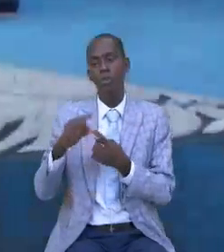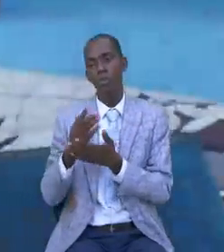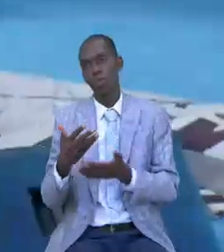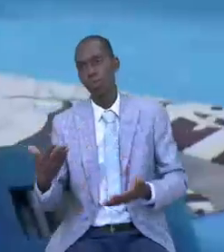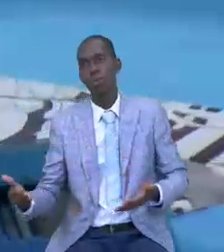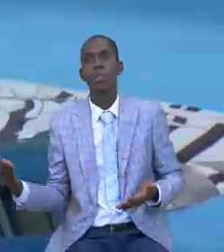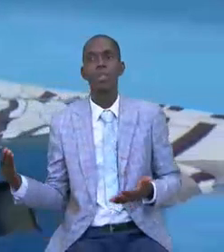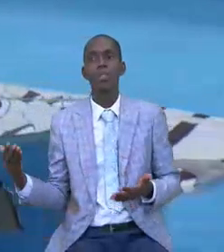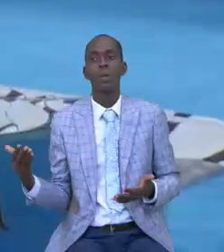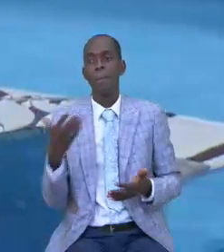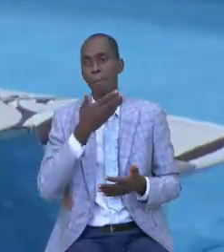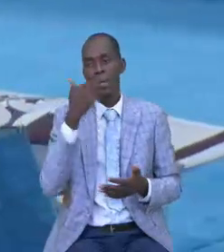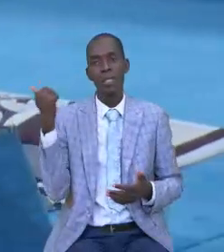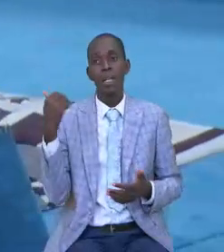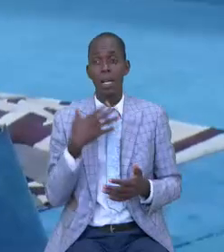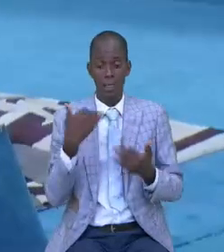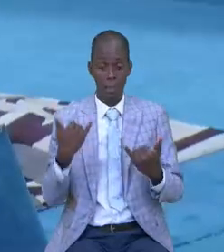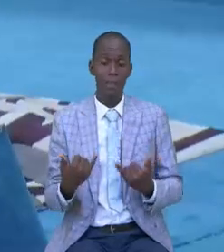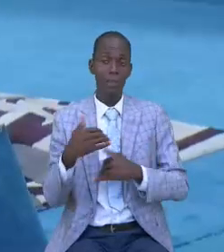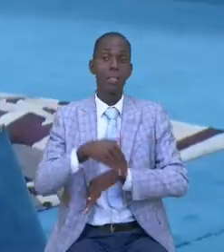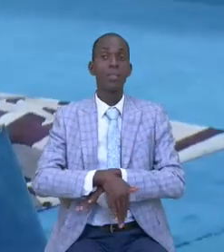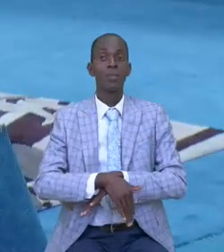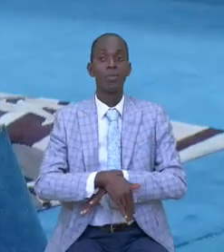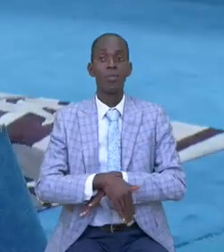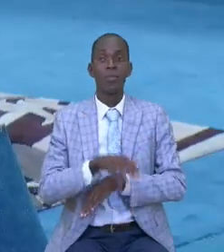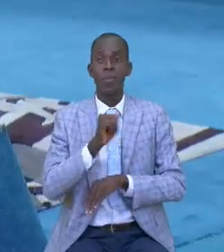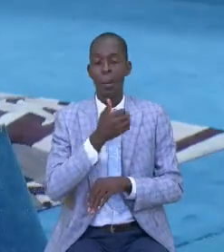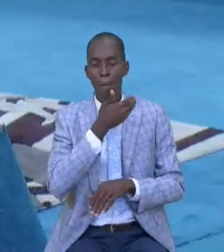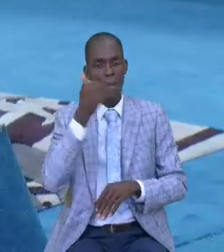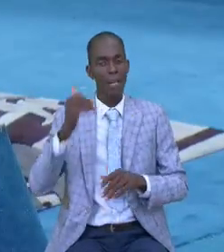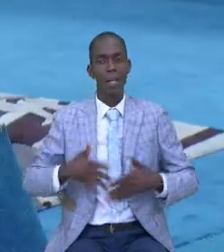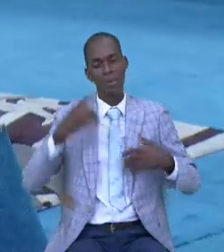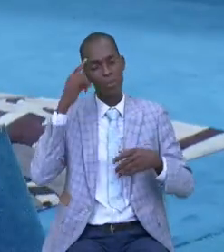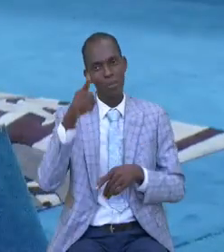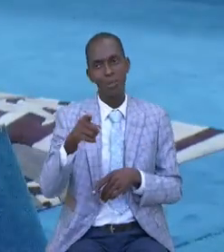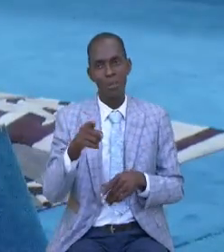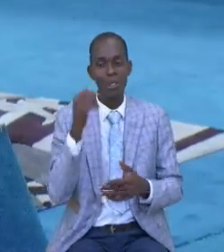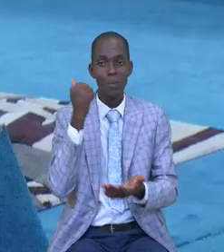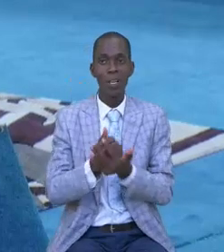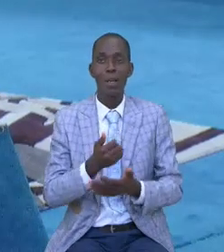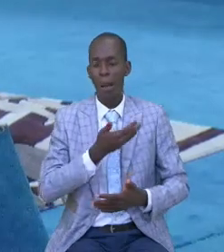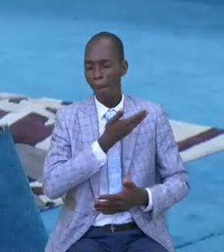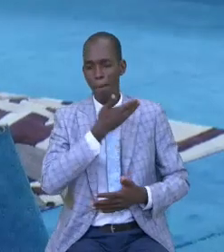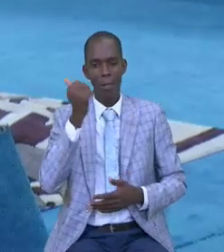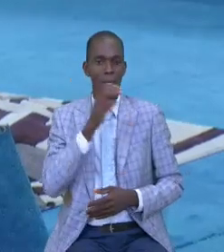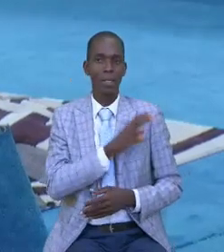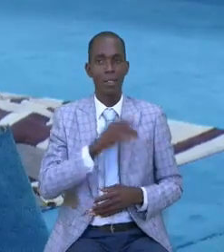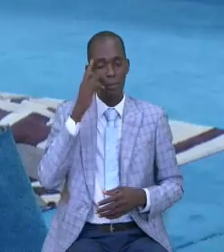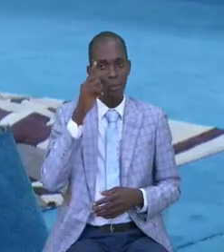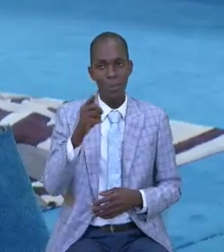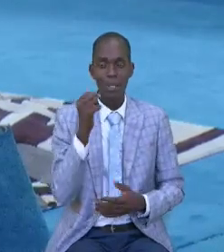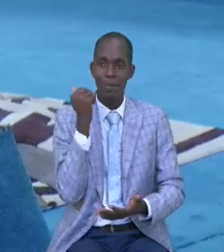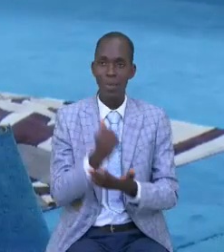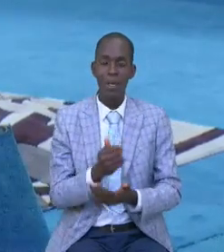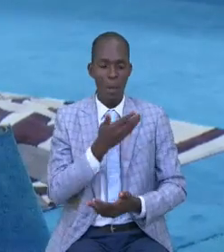something better. And tonight, a better life, a better character, a